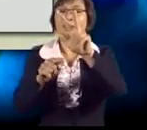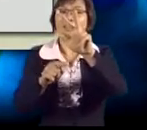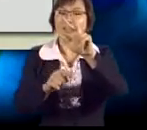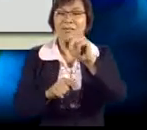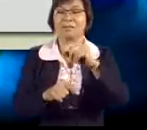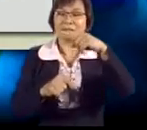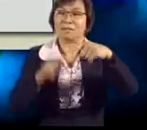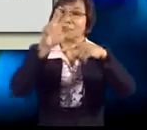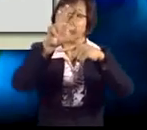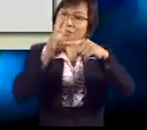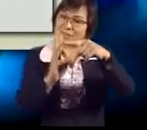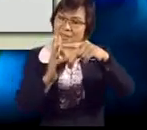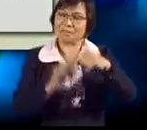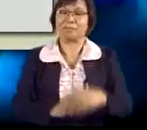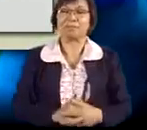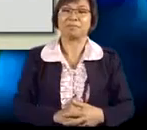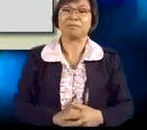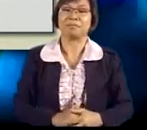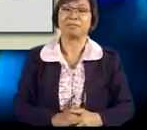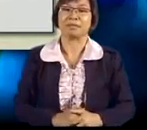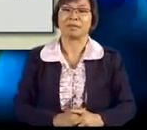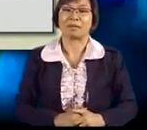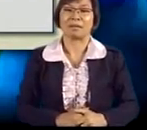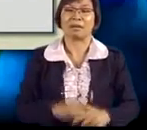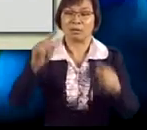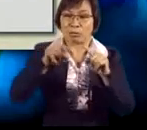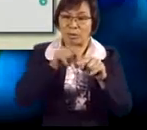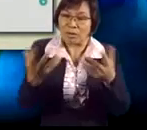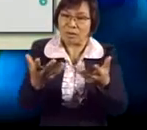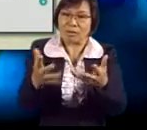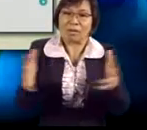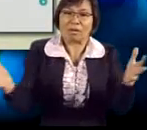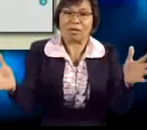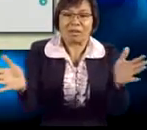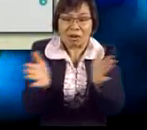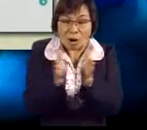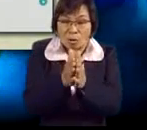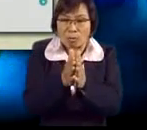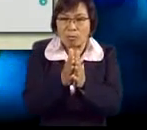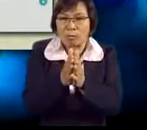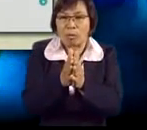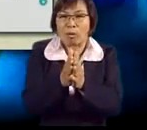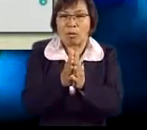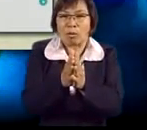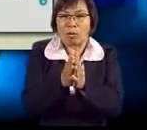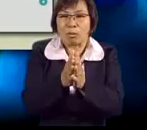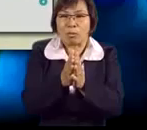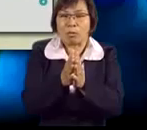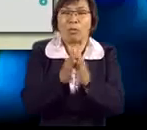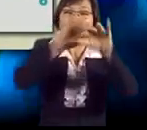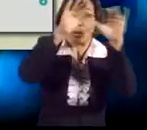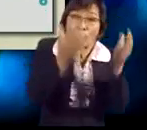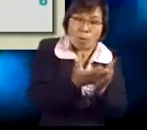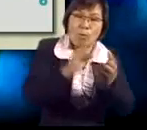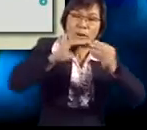plus 1 equals 3. We get 3/6. When we combine this